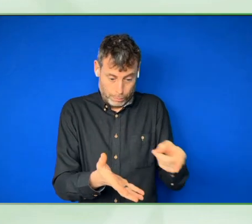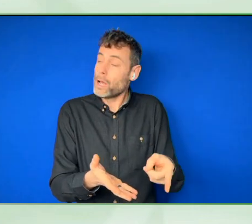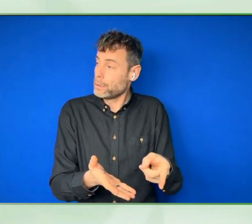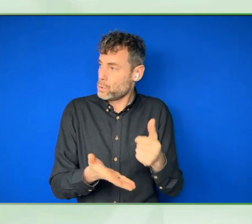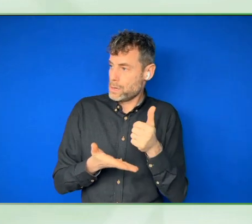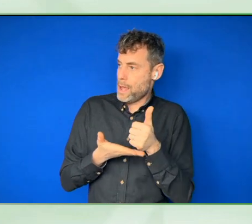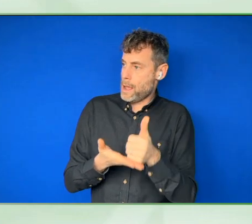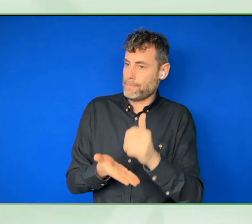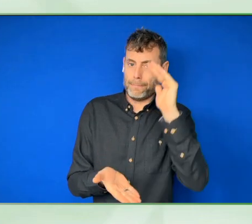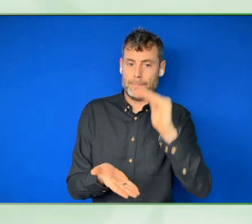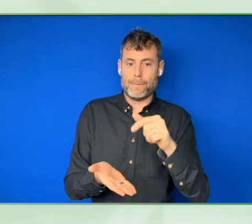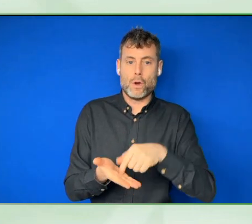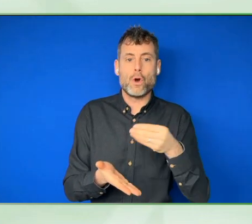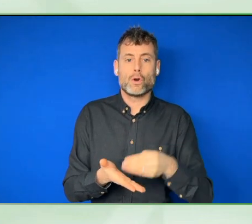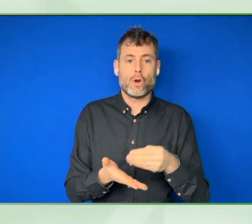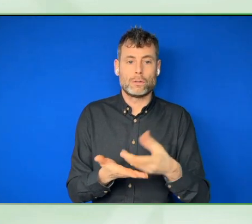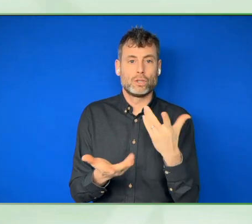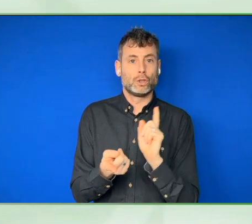I love that.